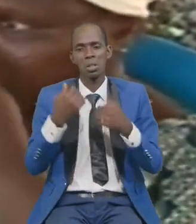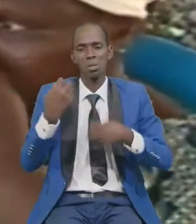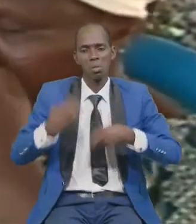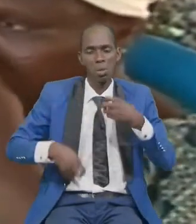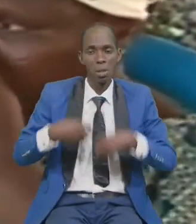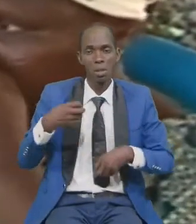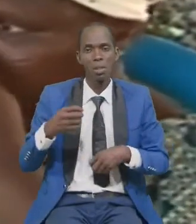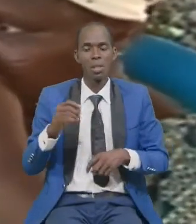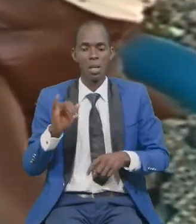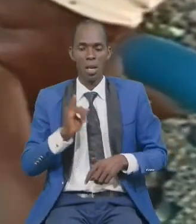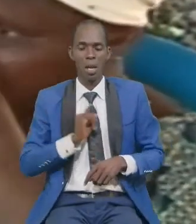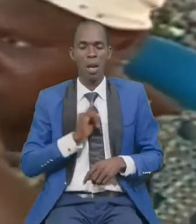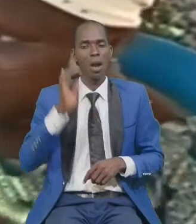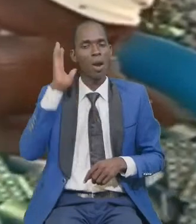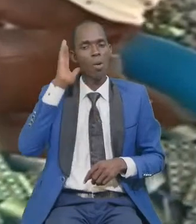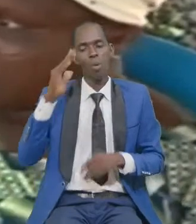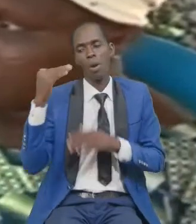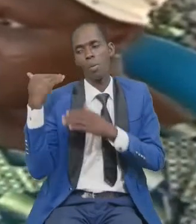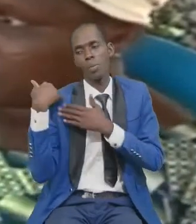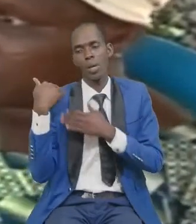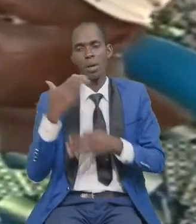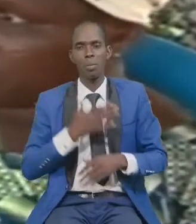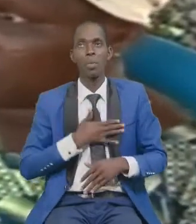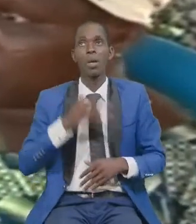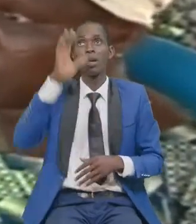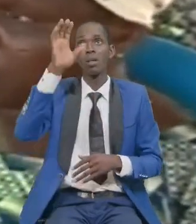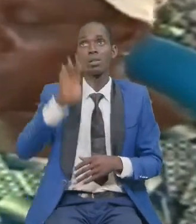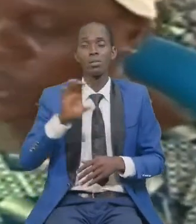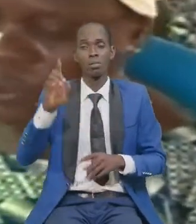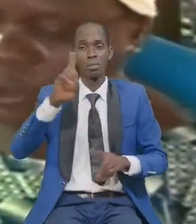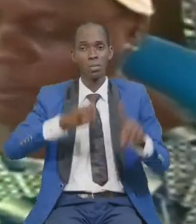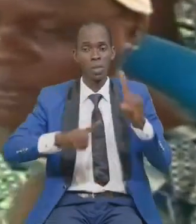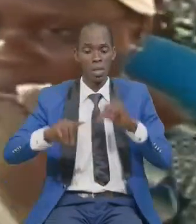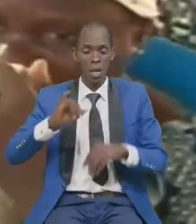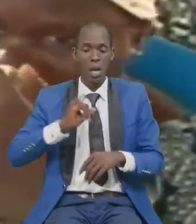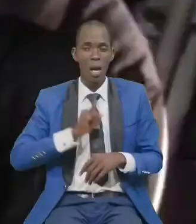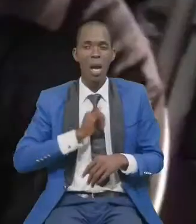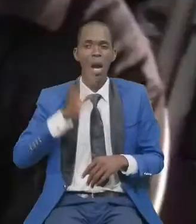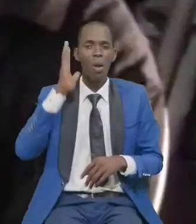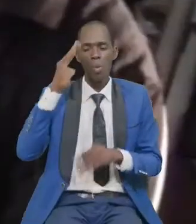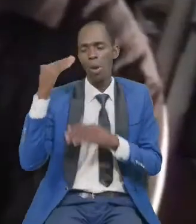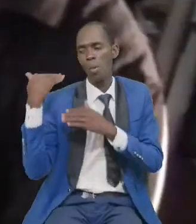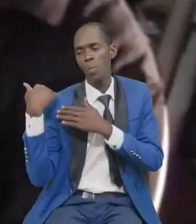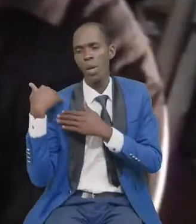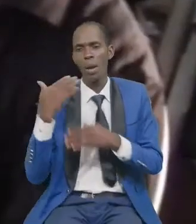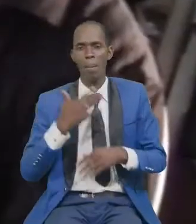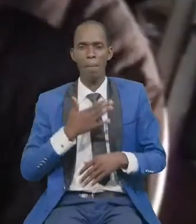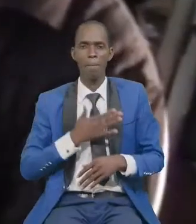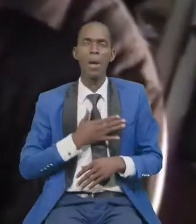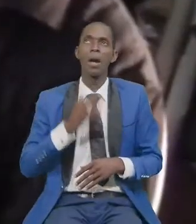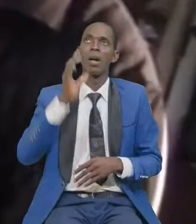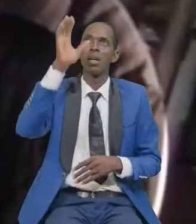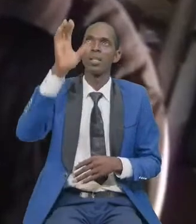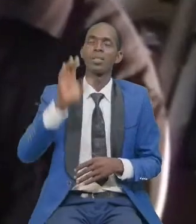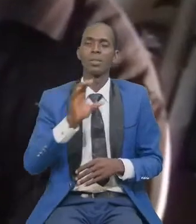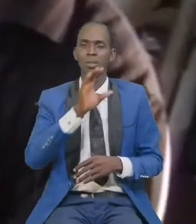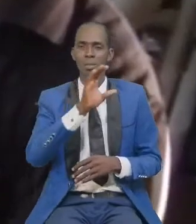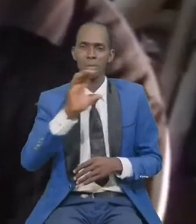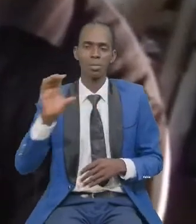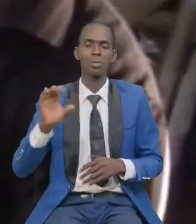bear my cross. Somebody there, I will bear my cross. I will bear my